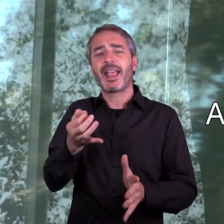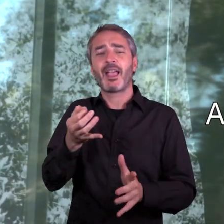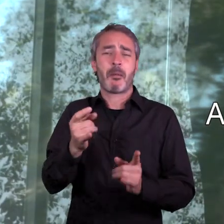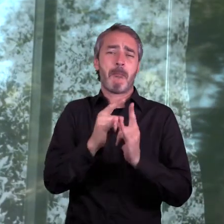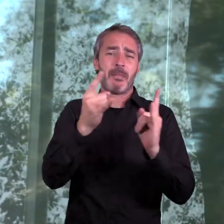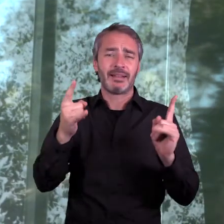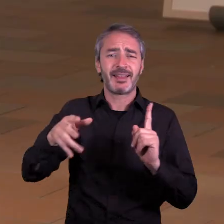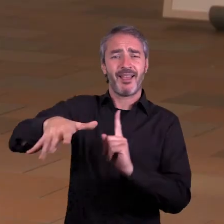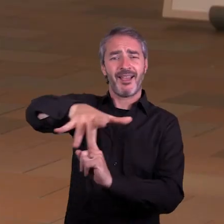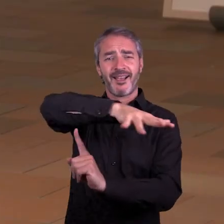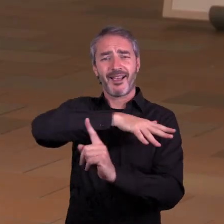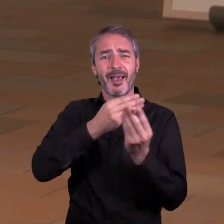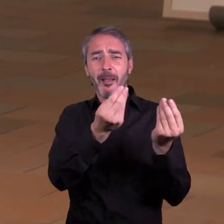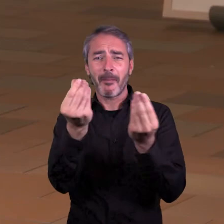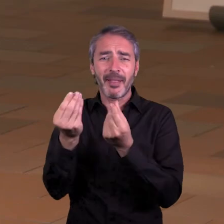nature.